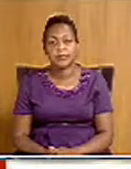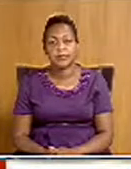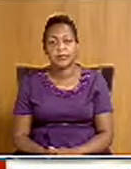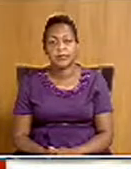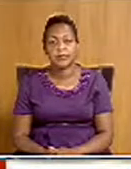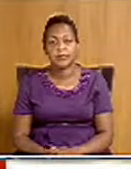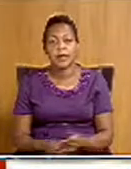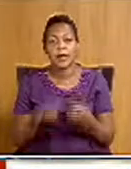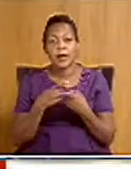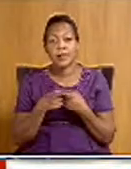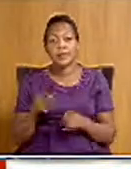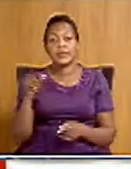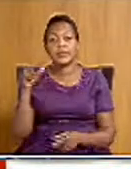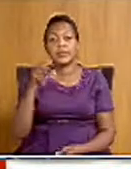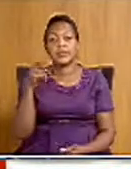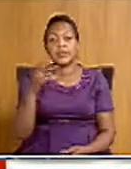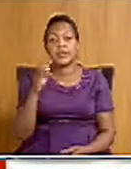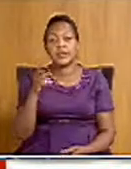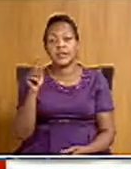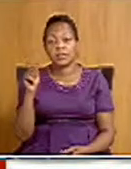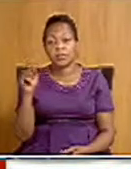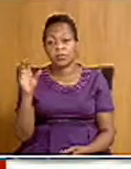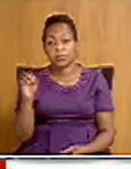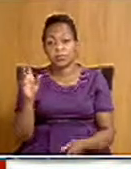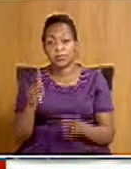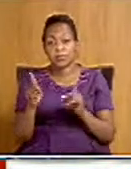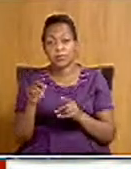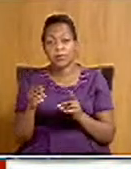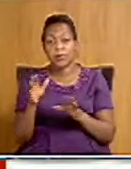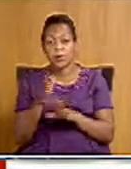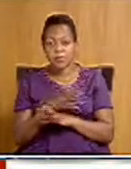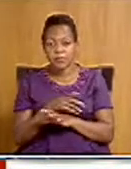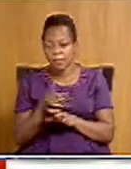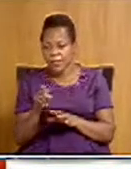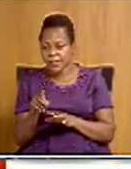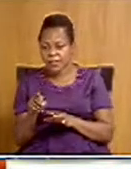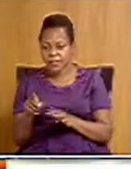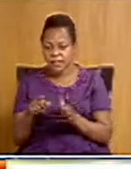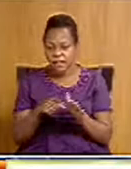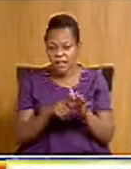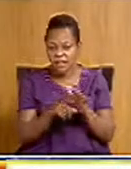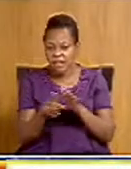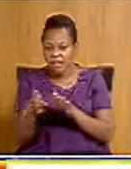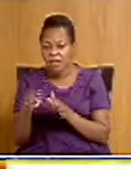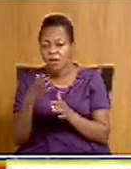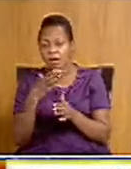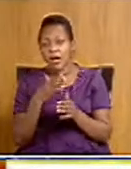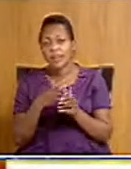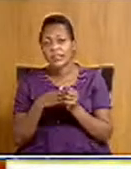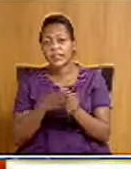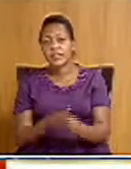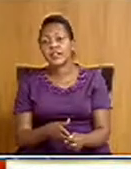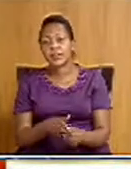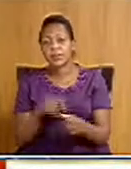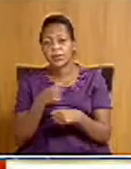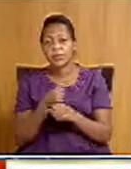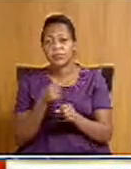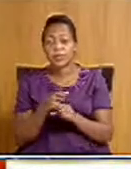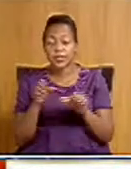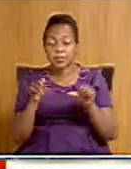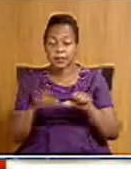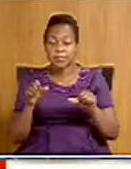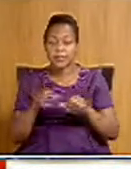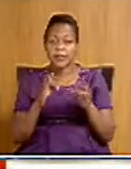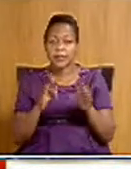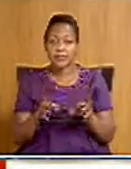Naye ab'omu ghetto babadde bayingiddwa abalabe ababadde bagala kubakozesa ebikyamu naye twogerere